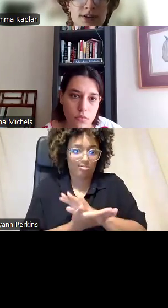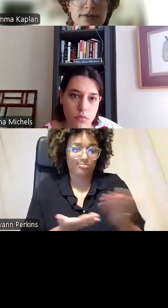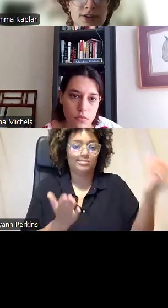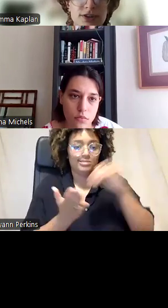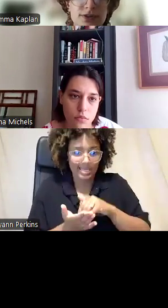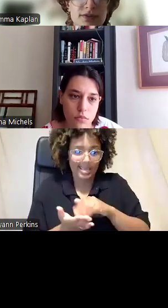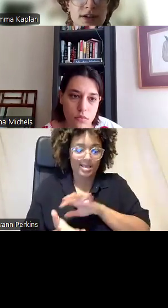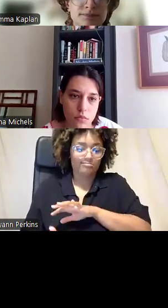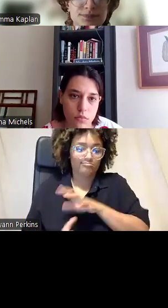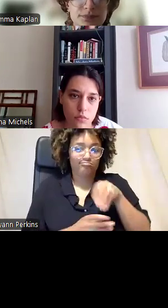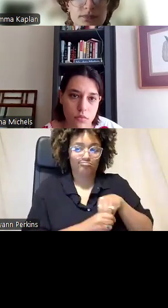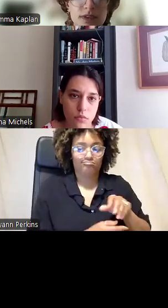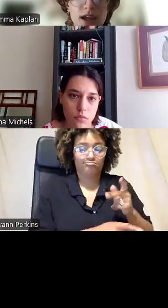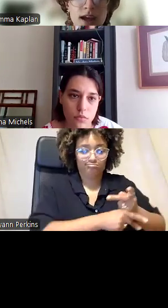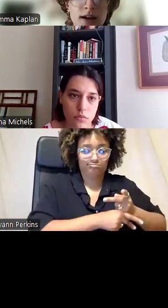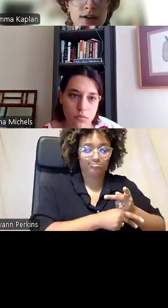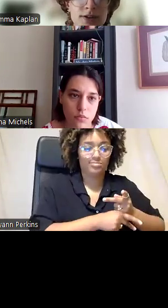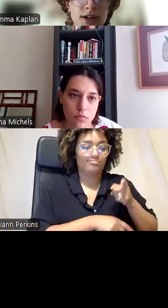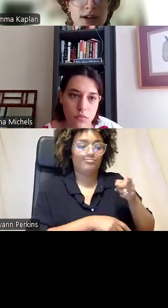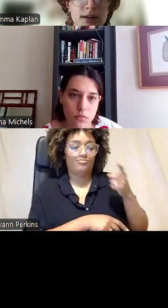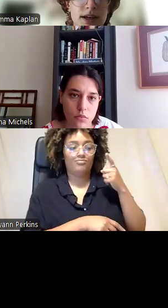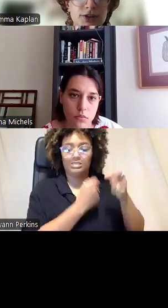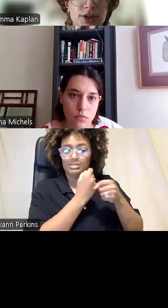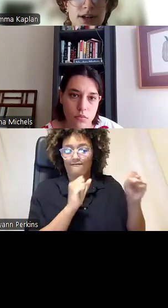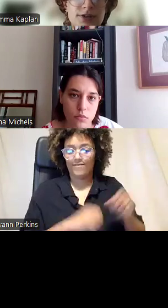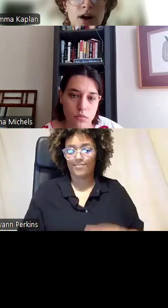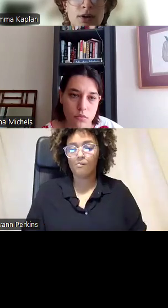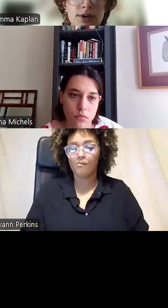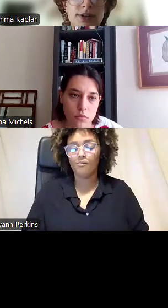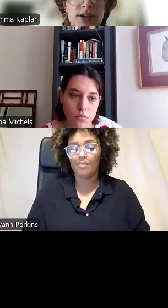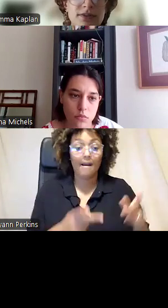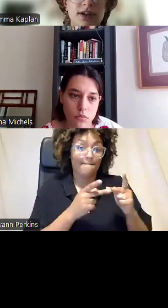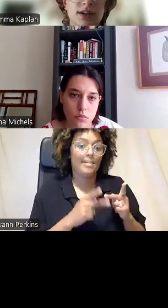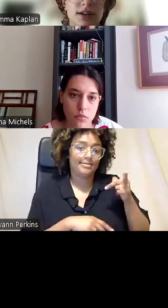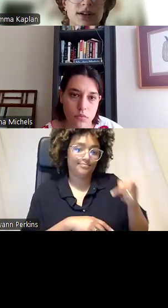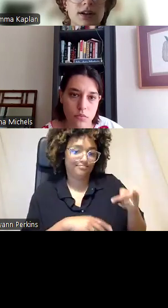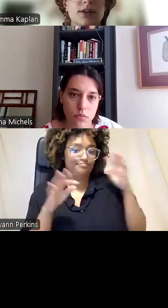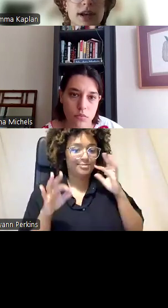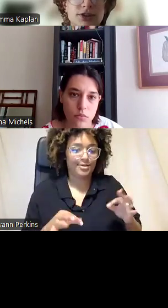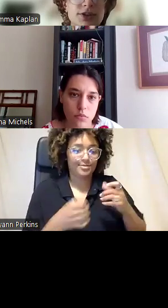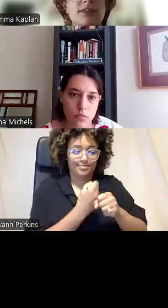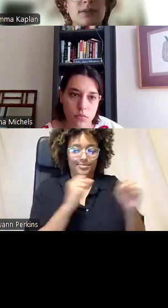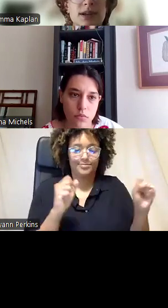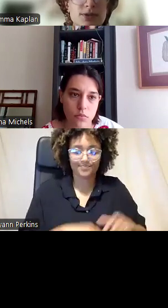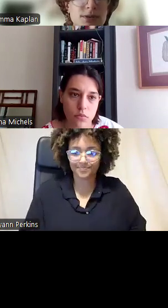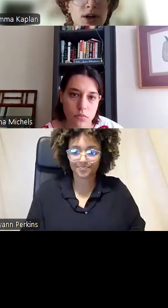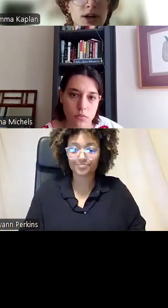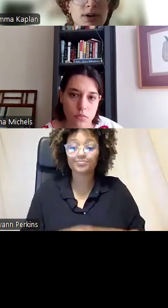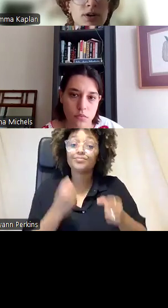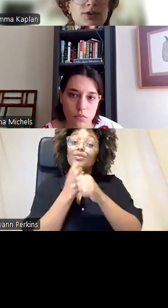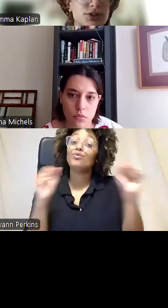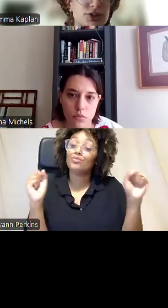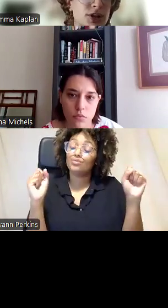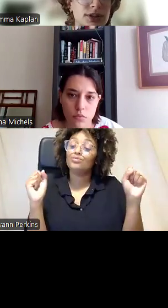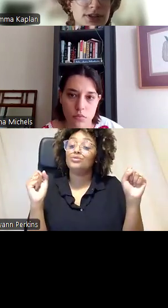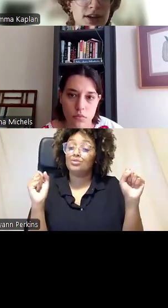the client's definition of safety. And making sure that it's not only a location safe from the abusive party,